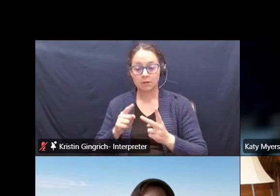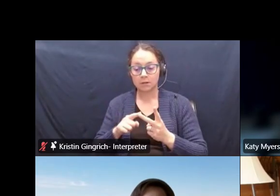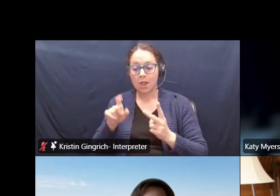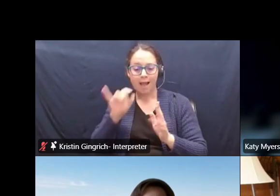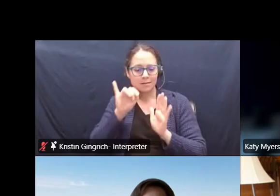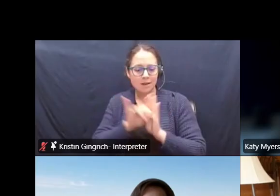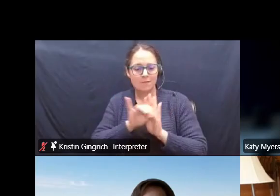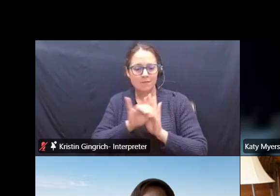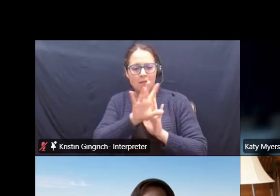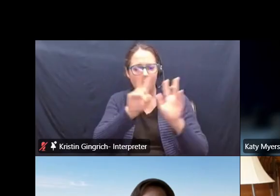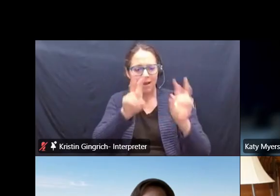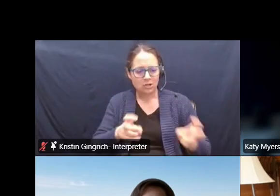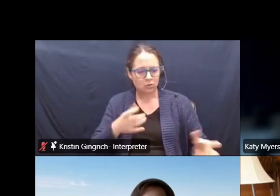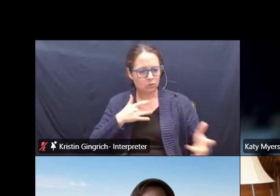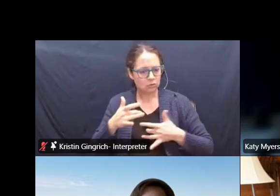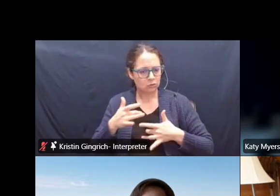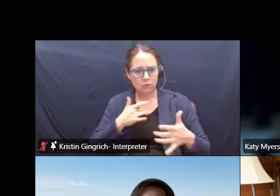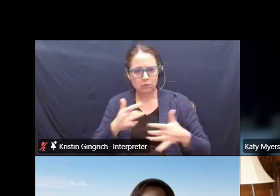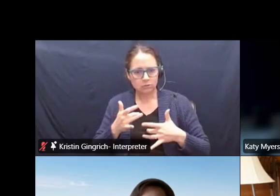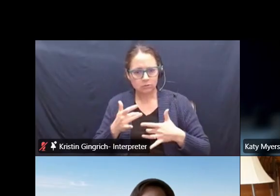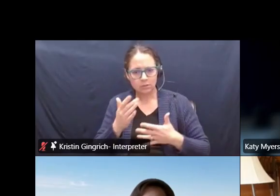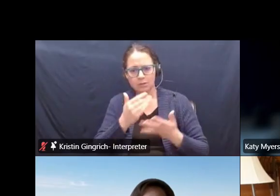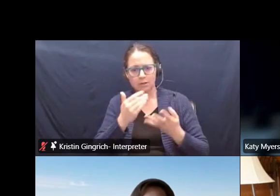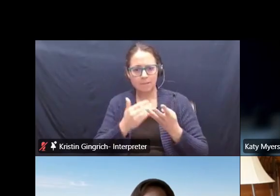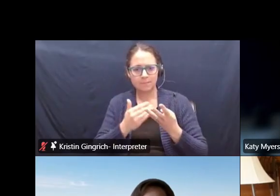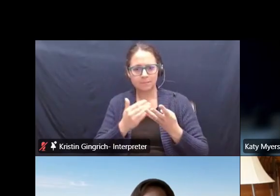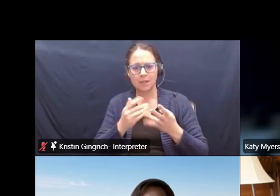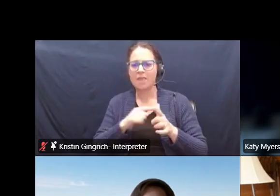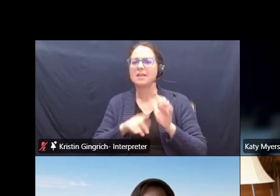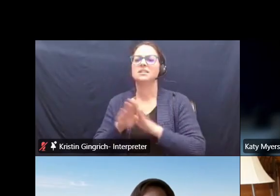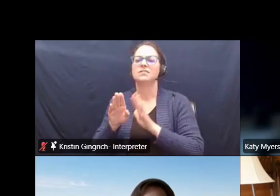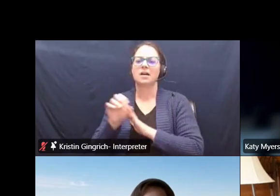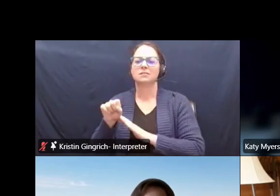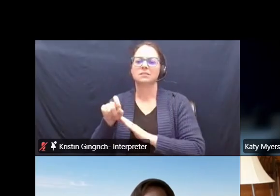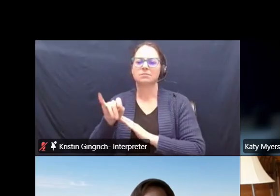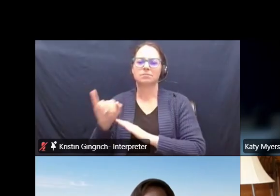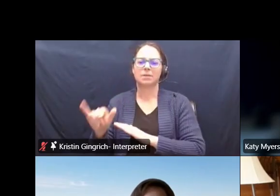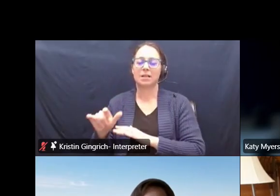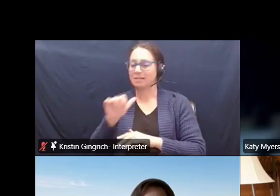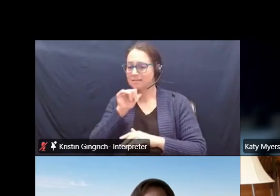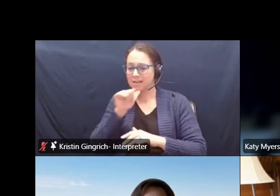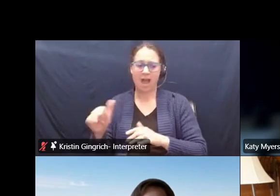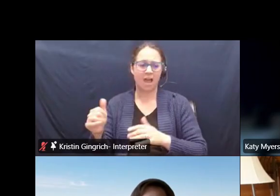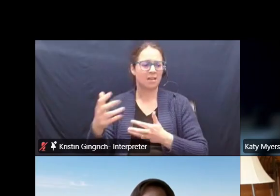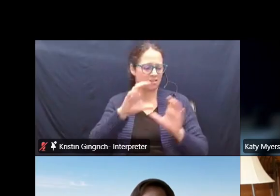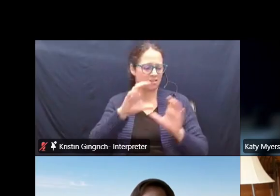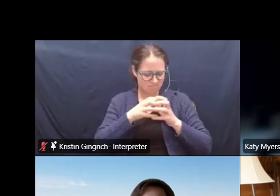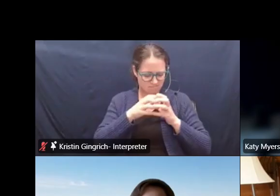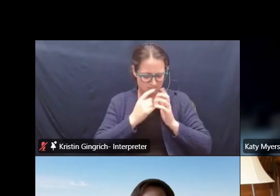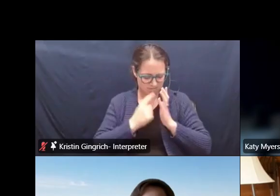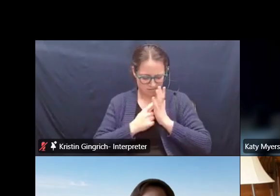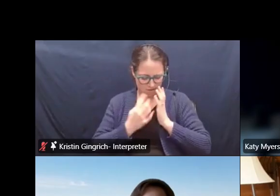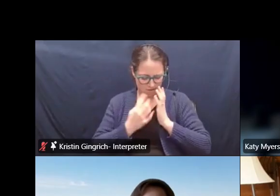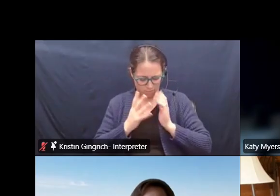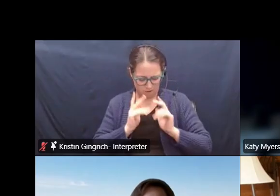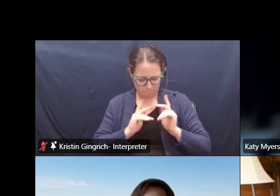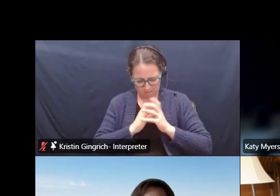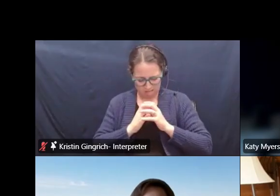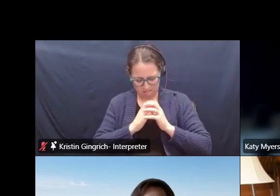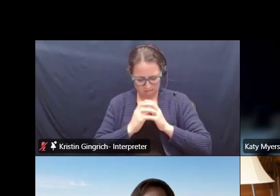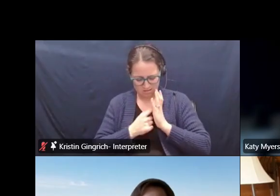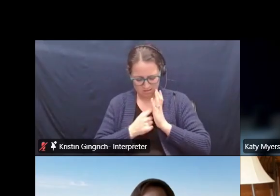issues and concerns, and then develop the SPIL. Not gather up and decide amongst 4 or 5 people what